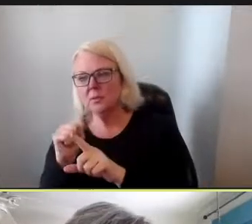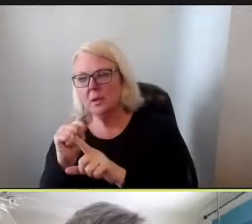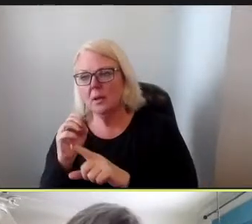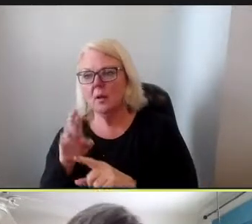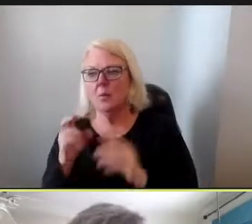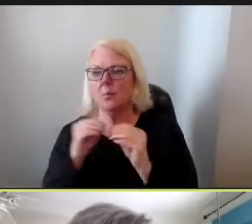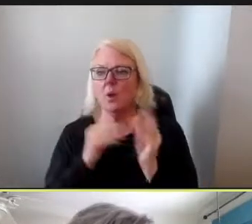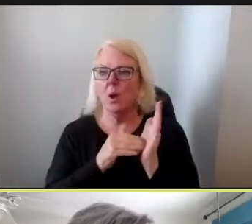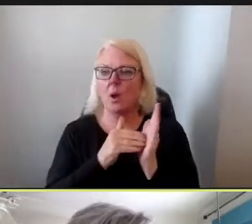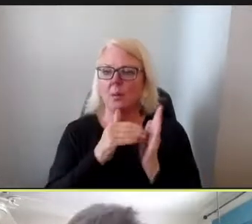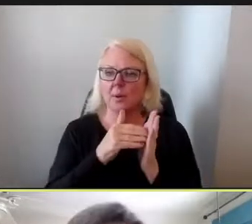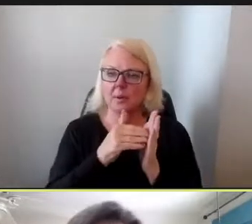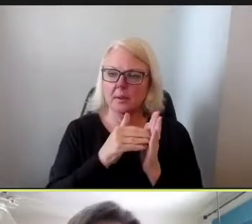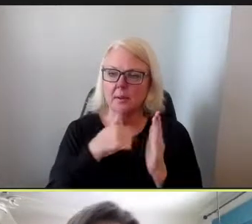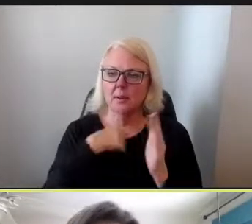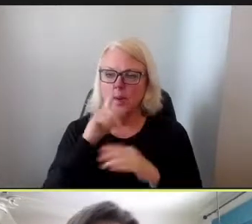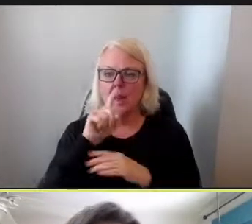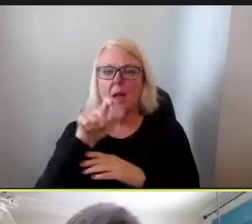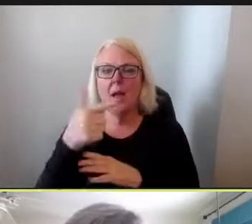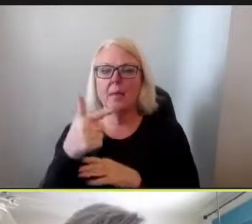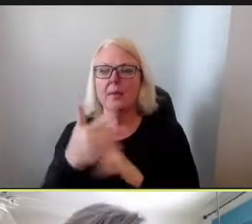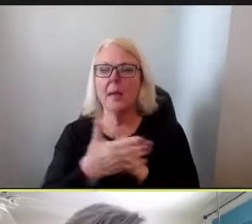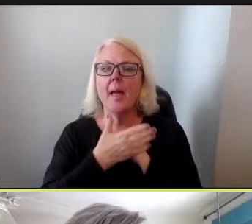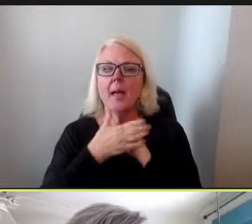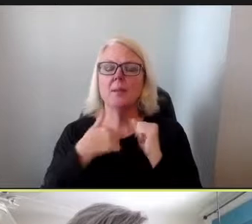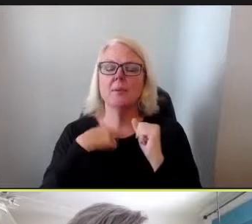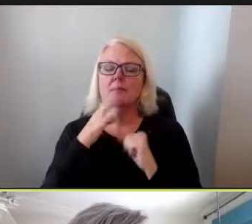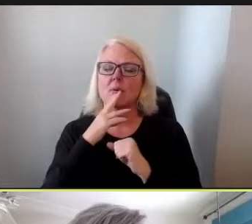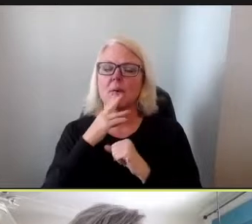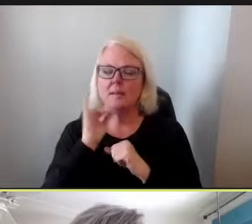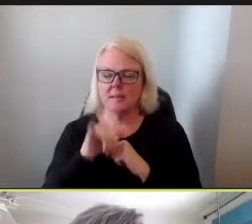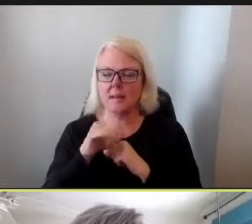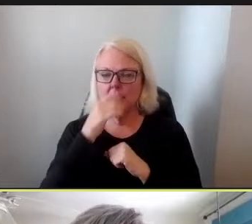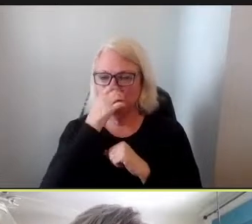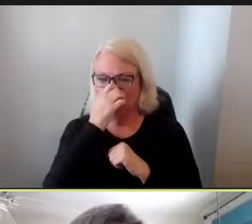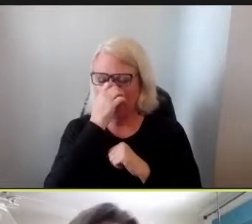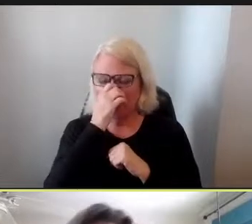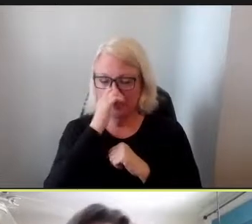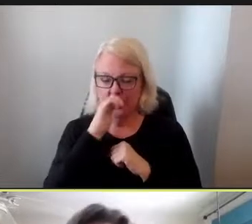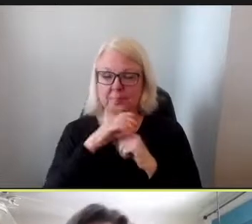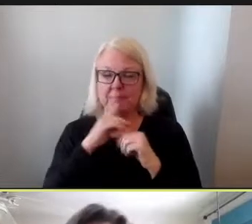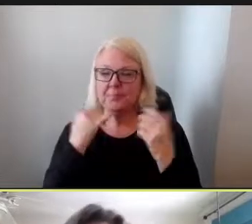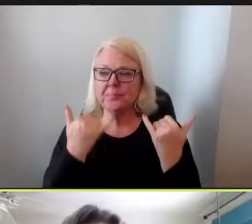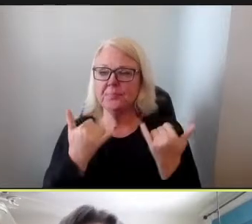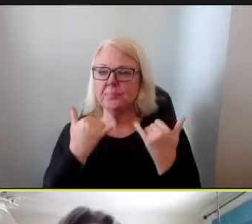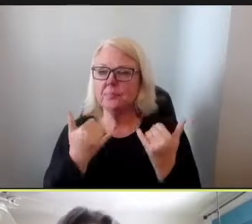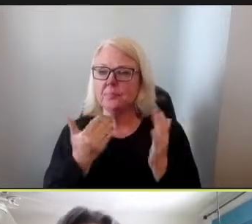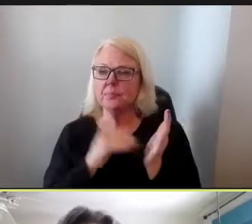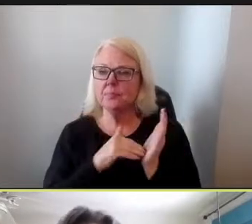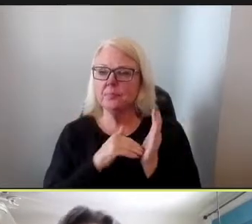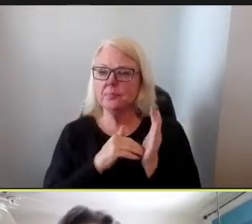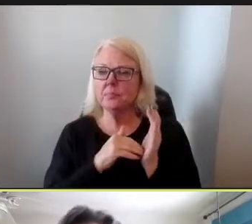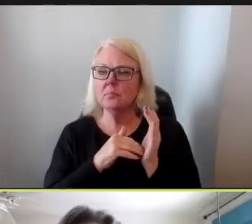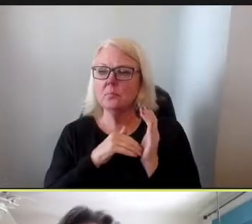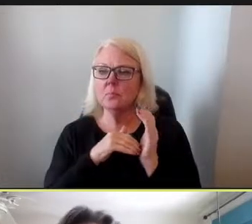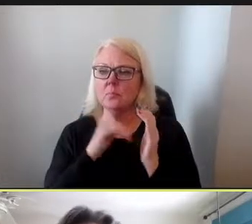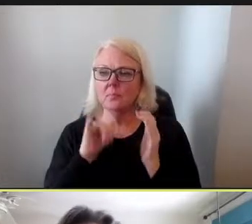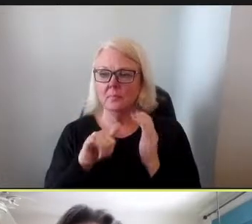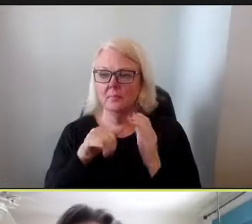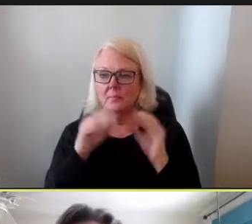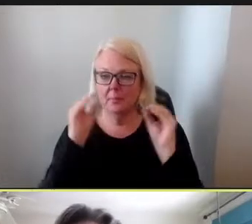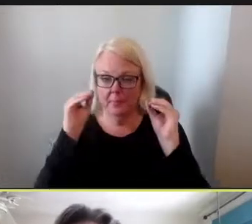more commonly, I will ask others to help me vocalize them. Now, again, this is the